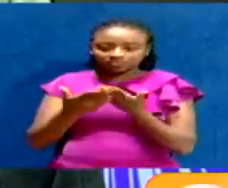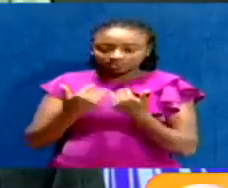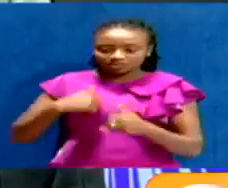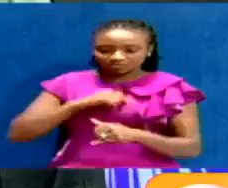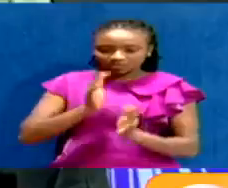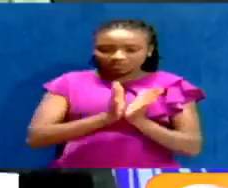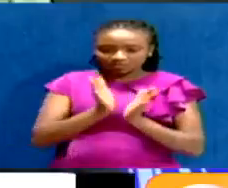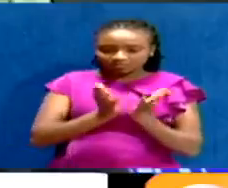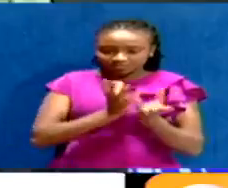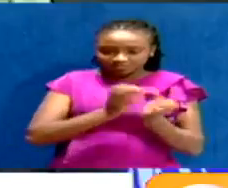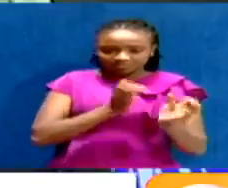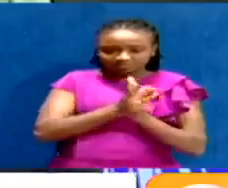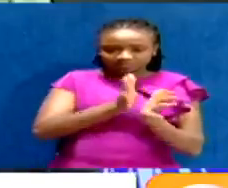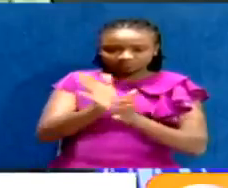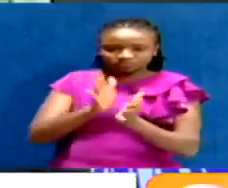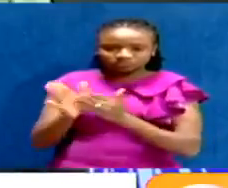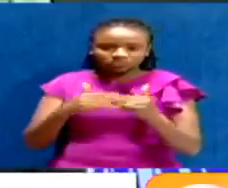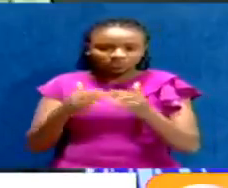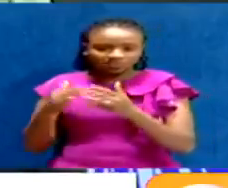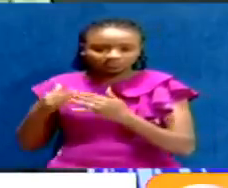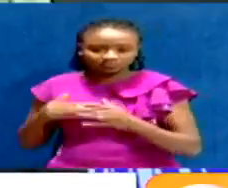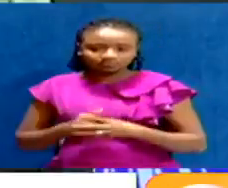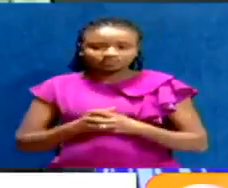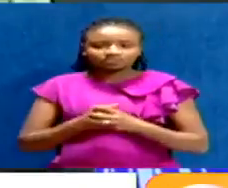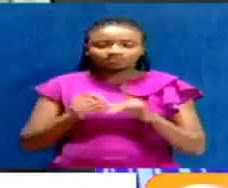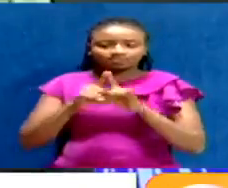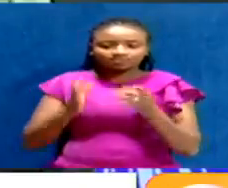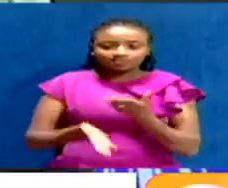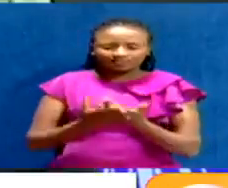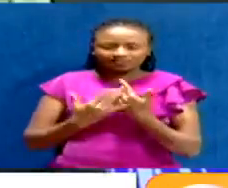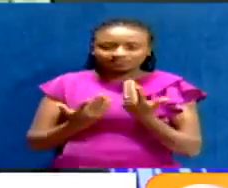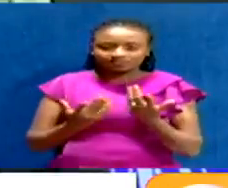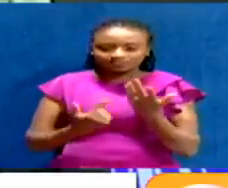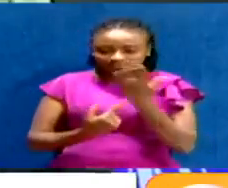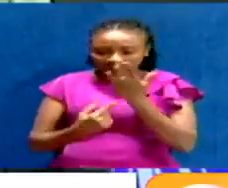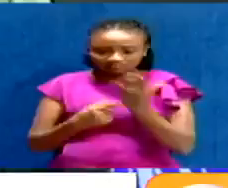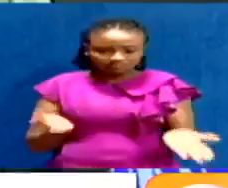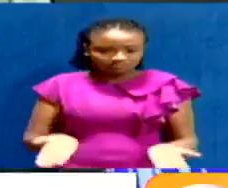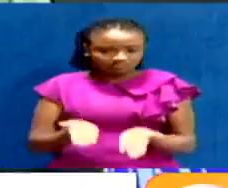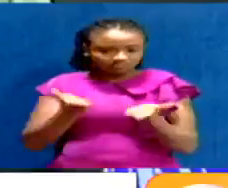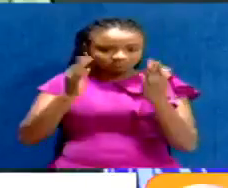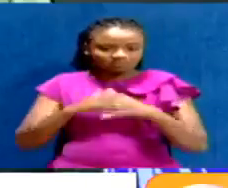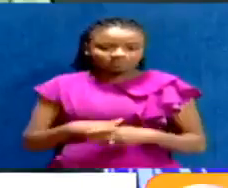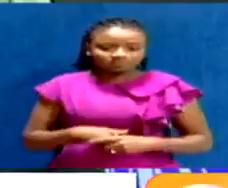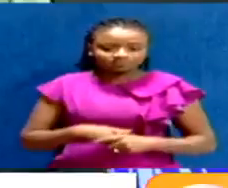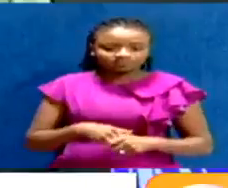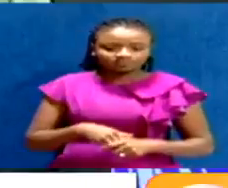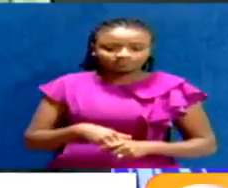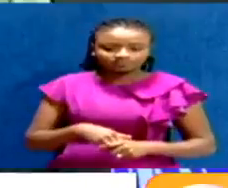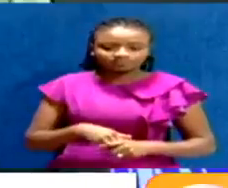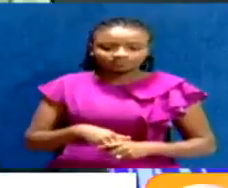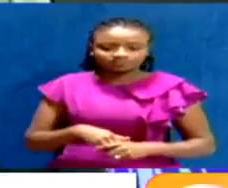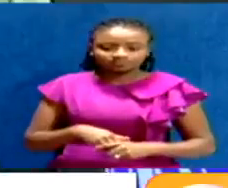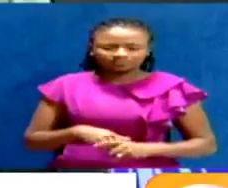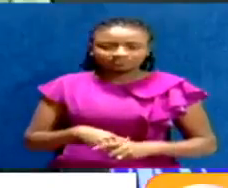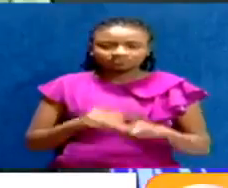our product range, expand regionally, develop our tech further, and foremost